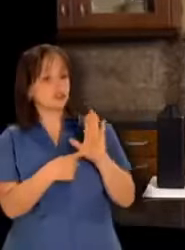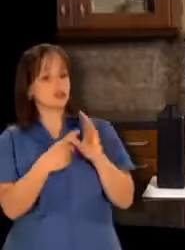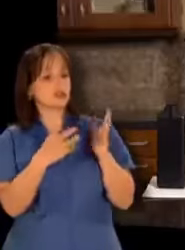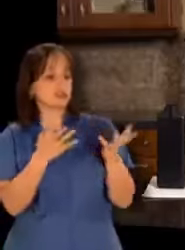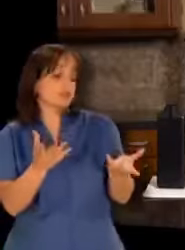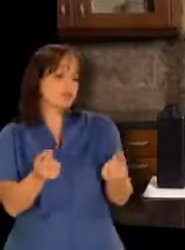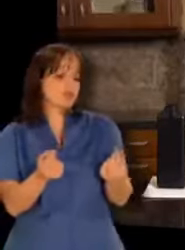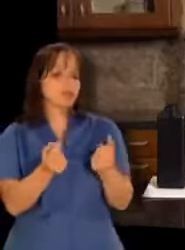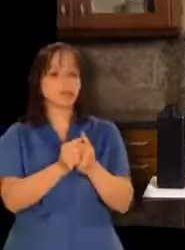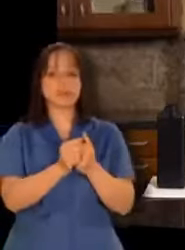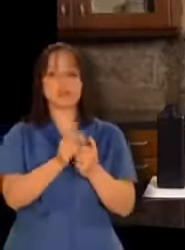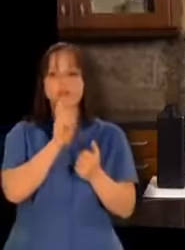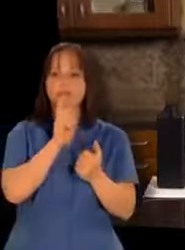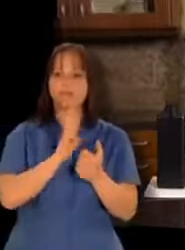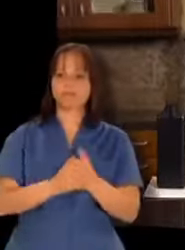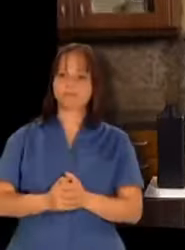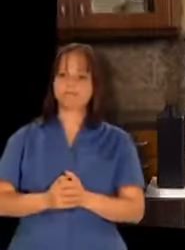oil.